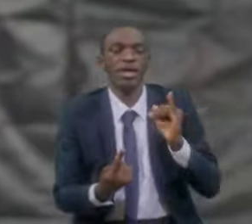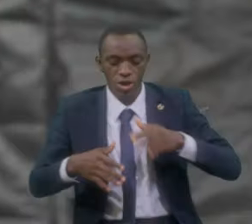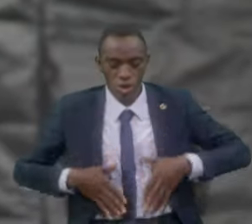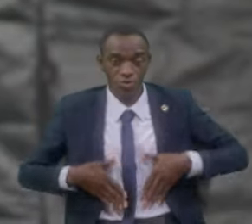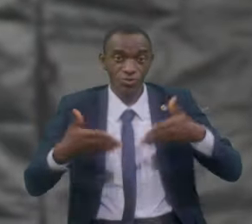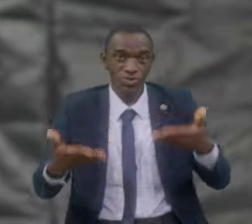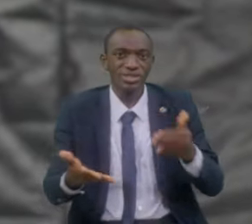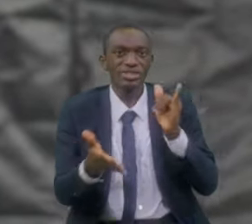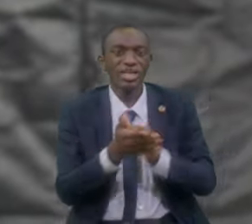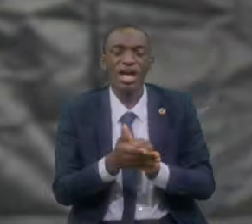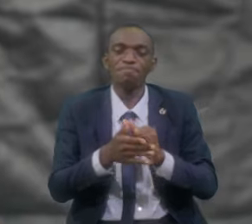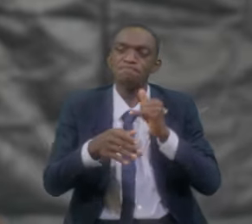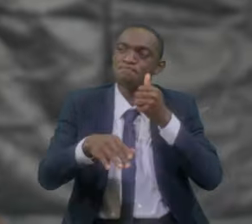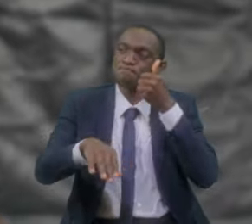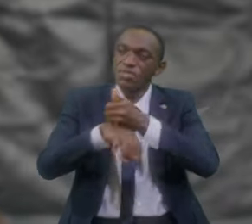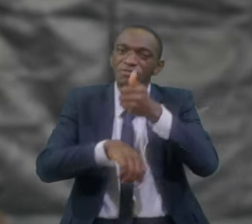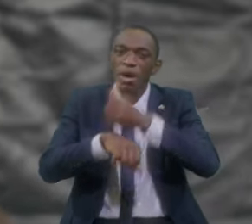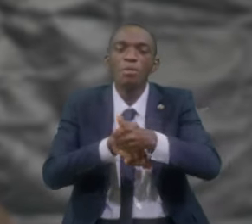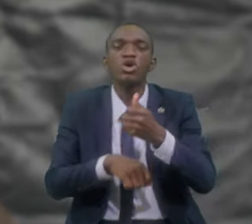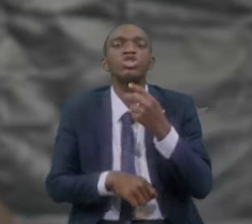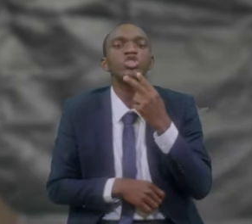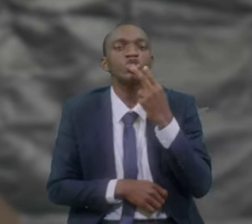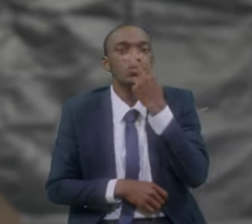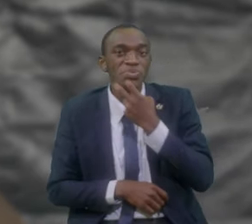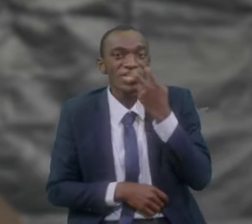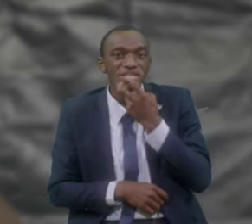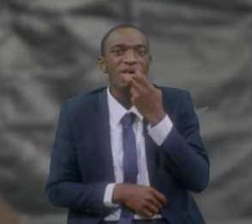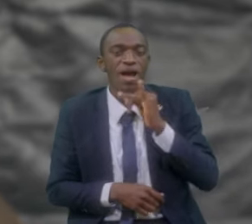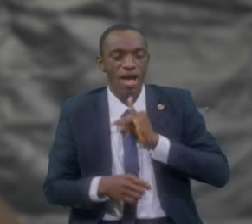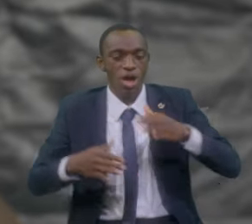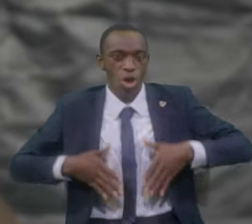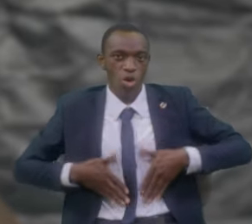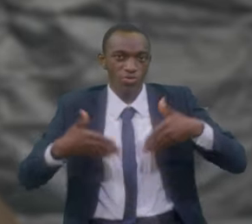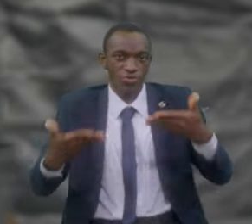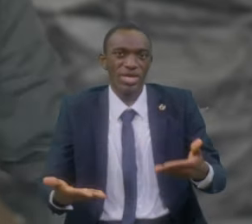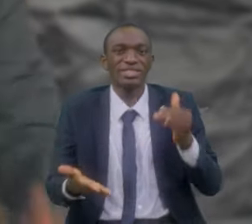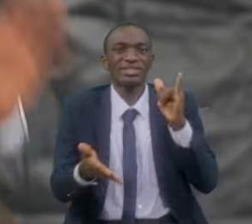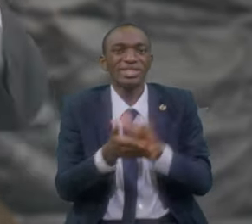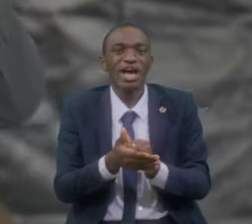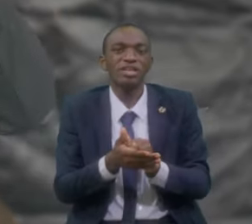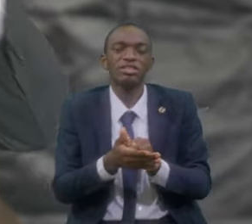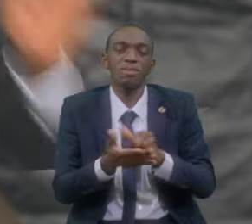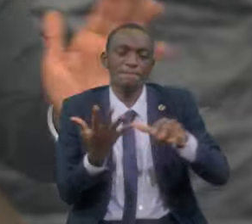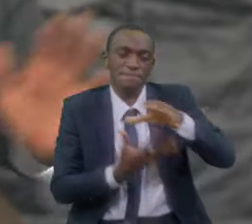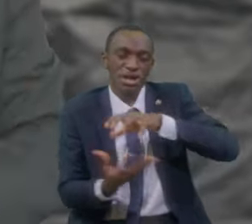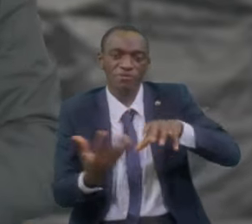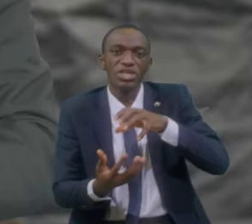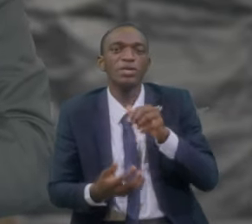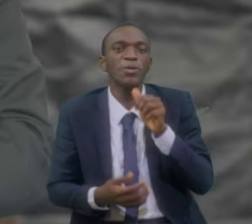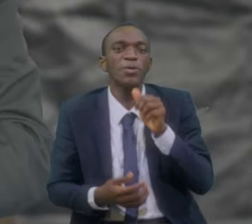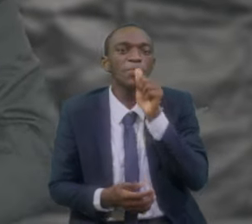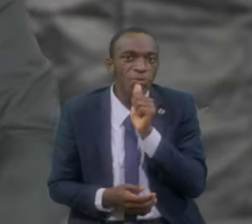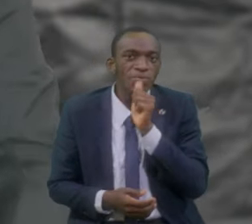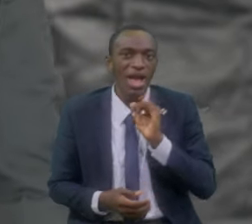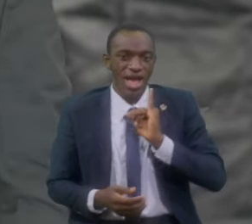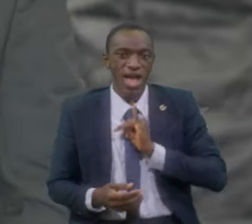that blasphemous speech. I confess that baffling secret. And I forsake